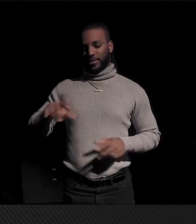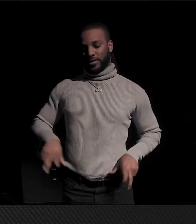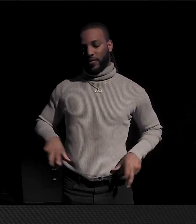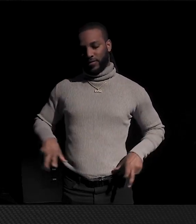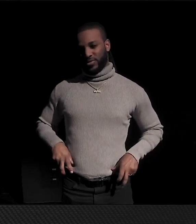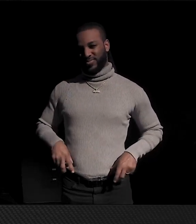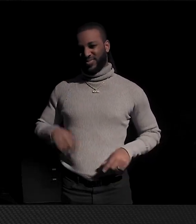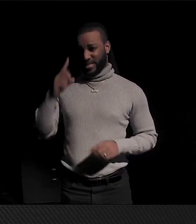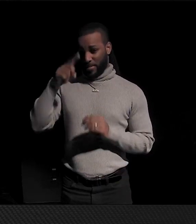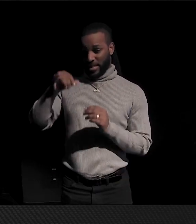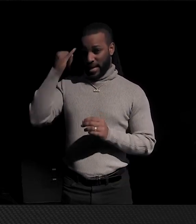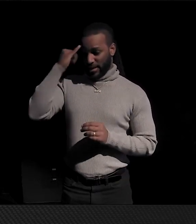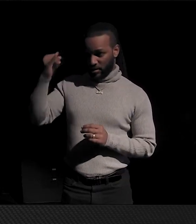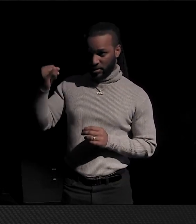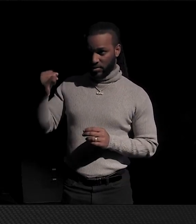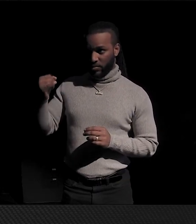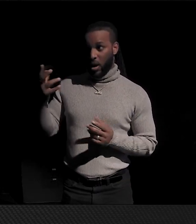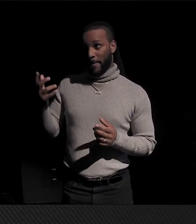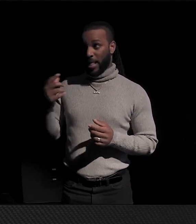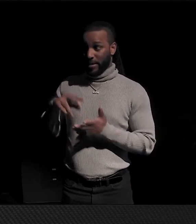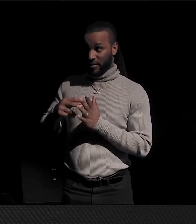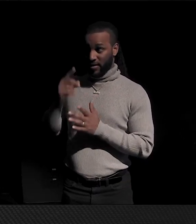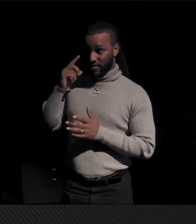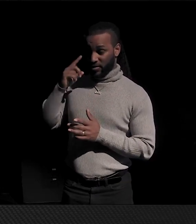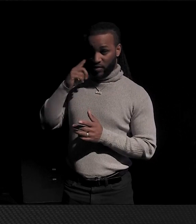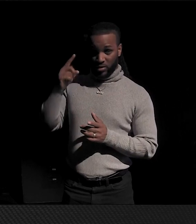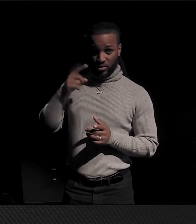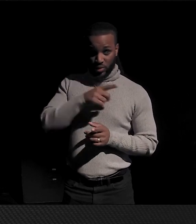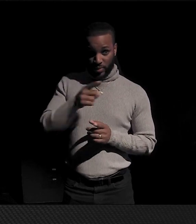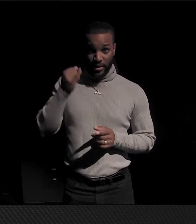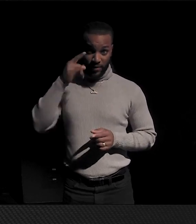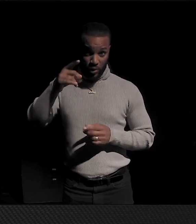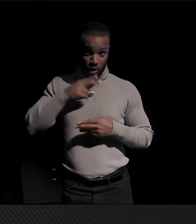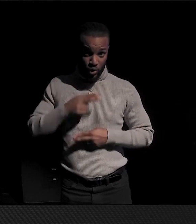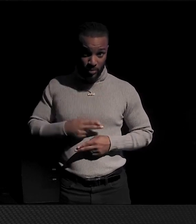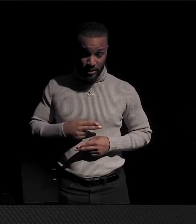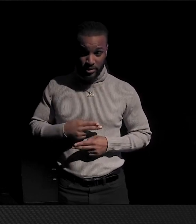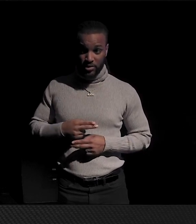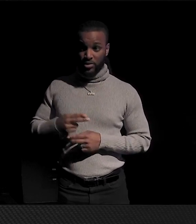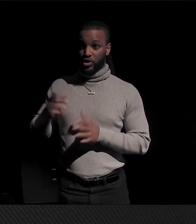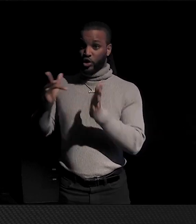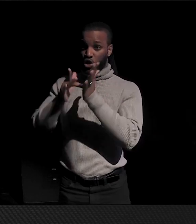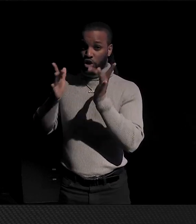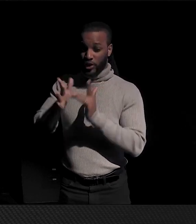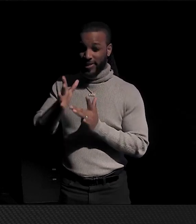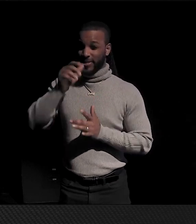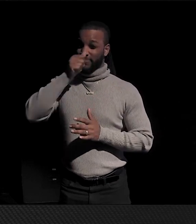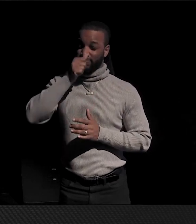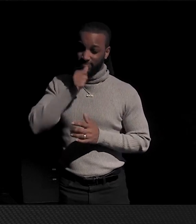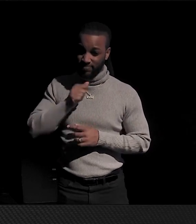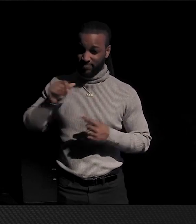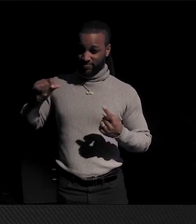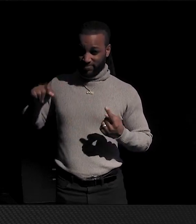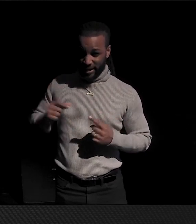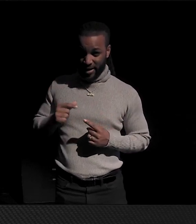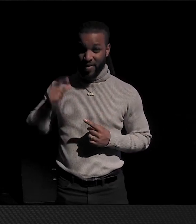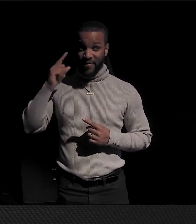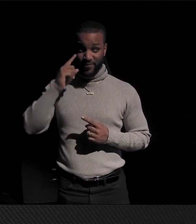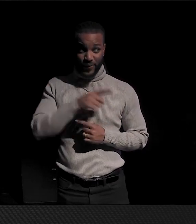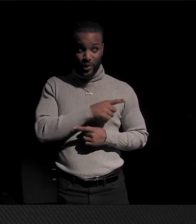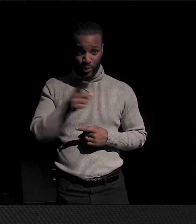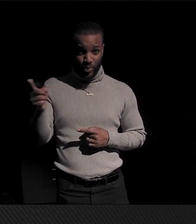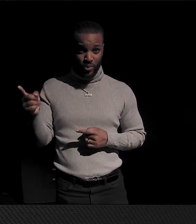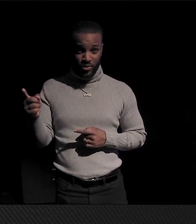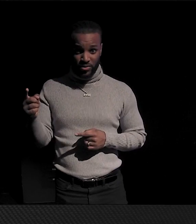that idea, I know it was for you, right? If you're a human being in this room, Jesus endured some type of pain for you.